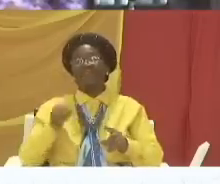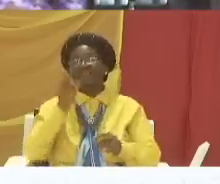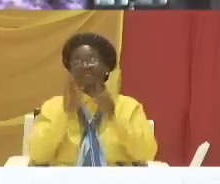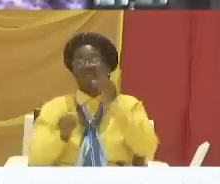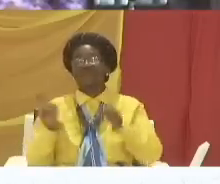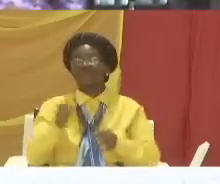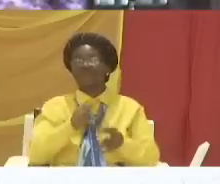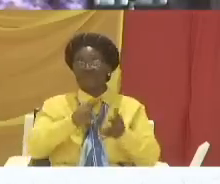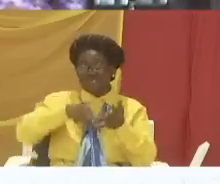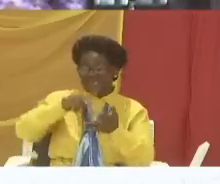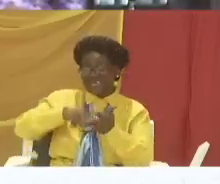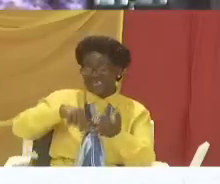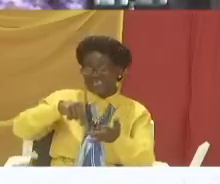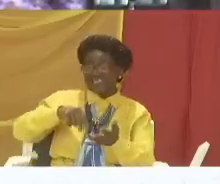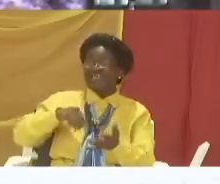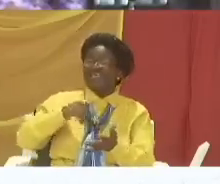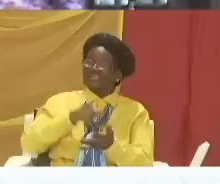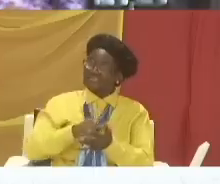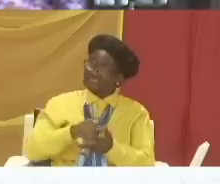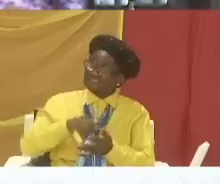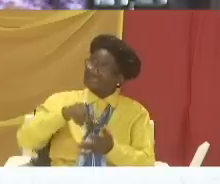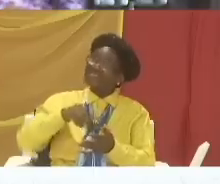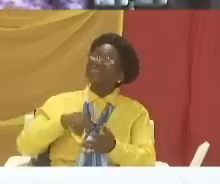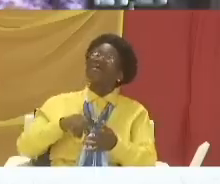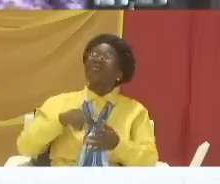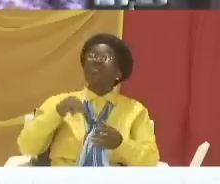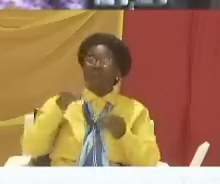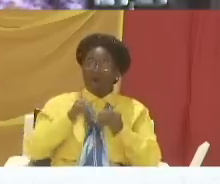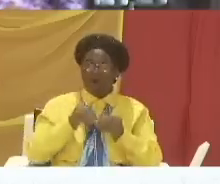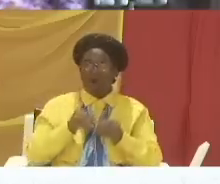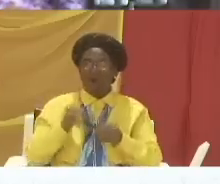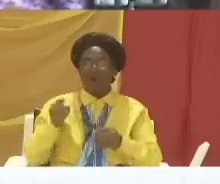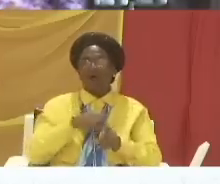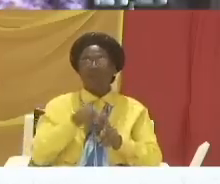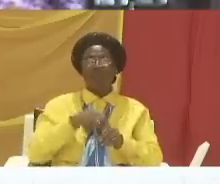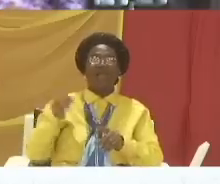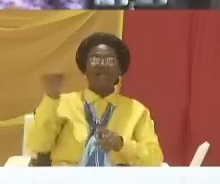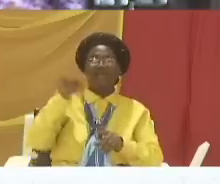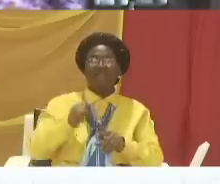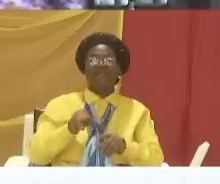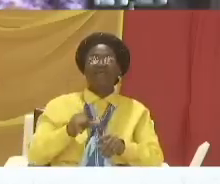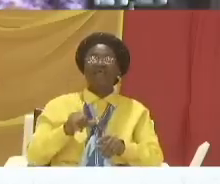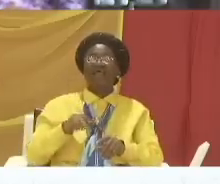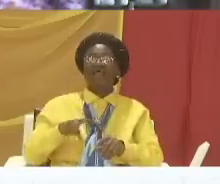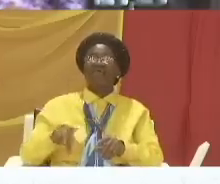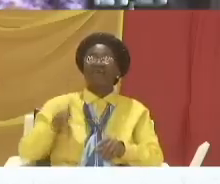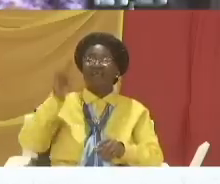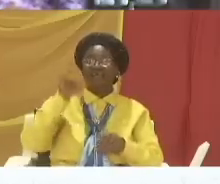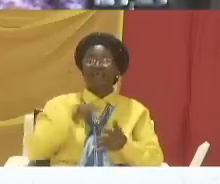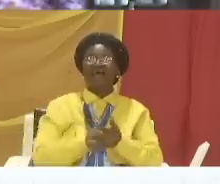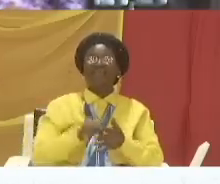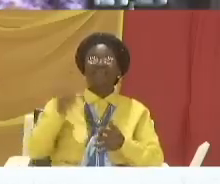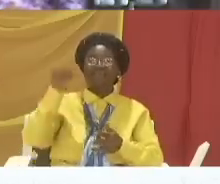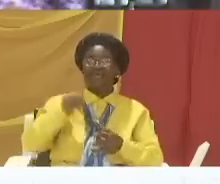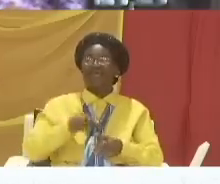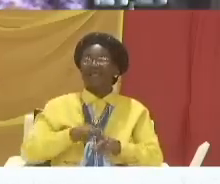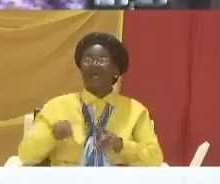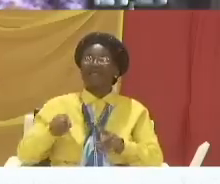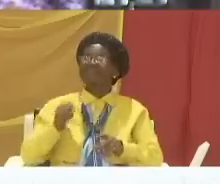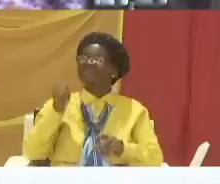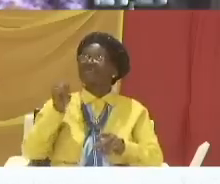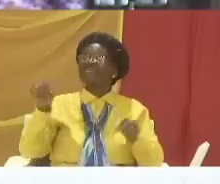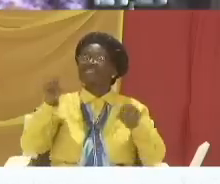further down, when they find that they could not even eat anymore, they were so sick,